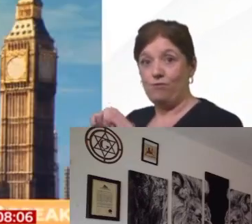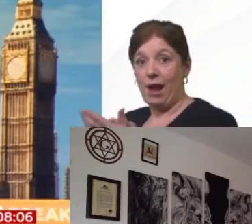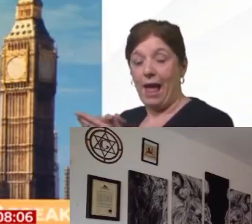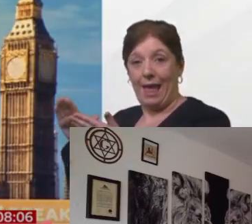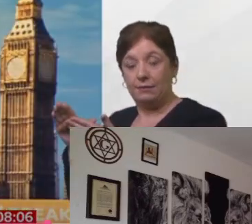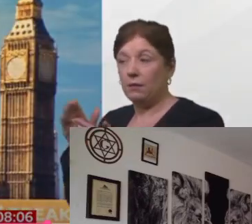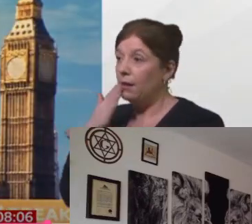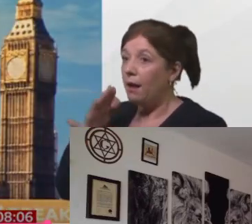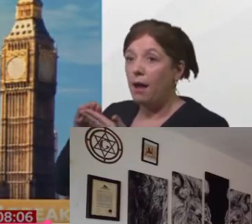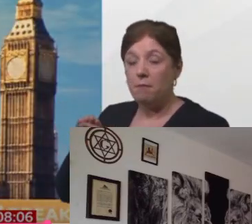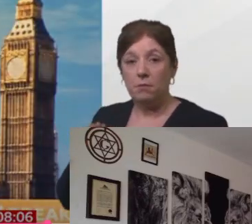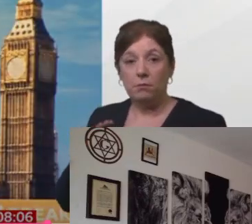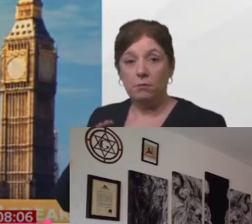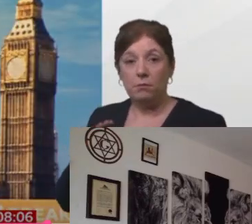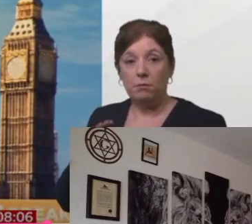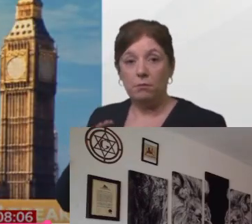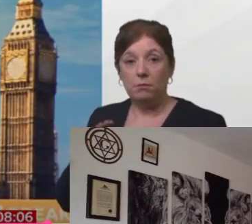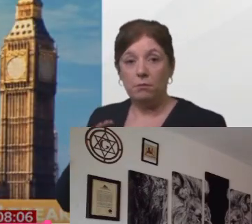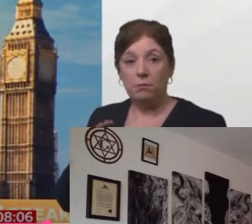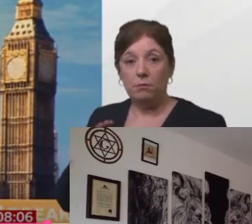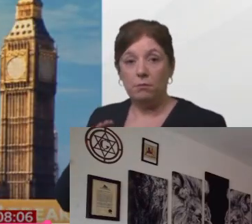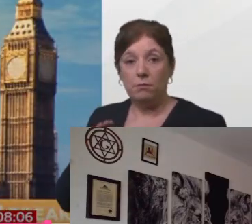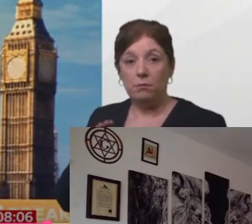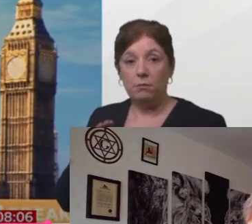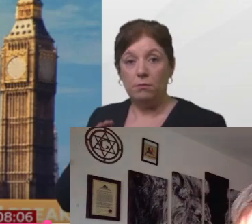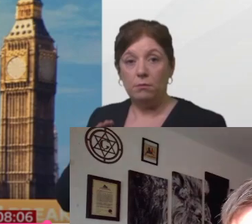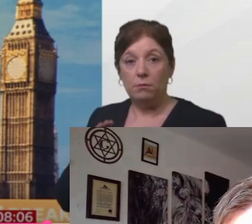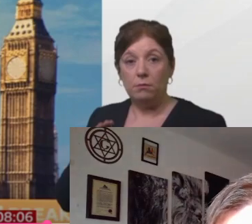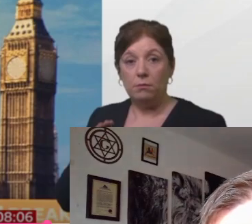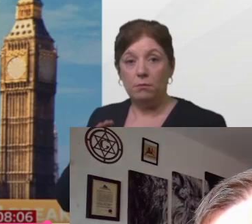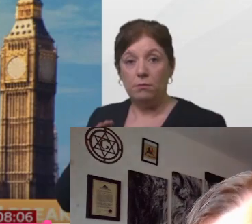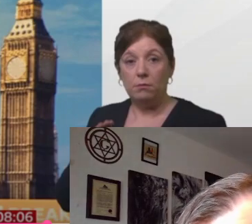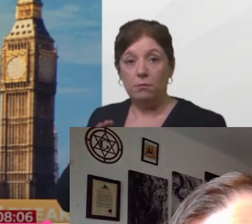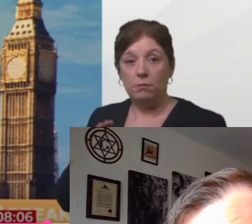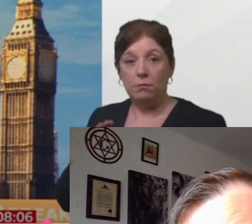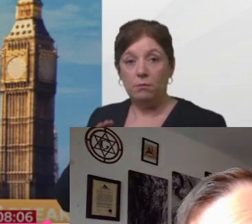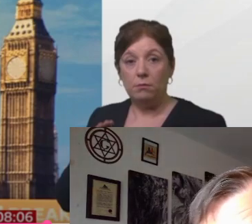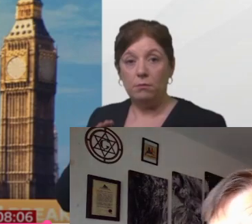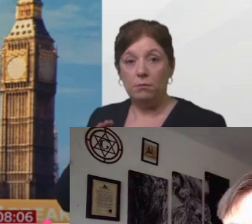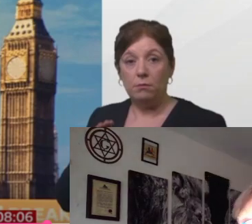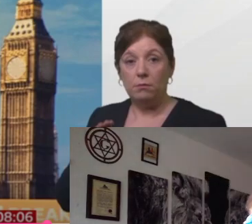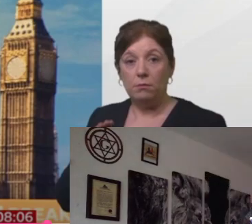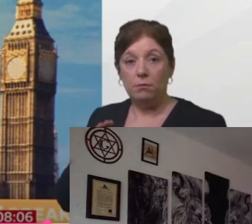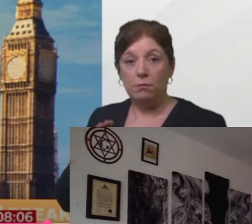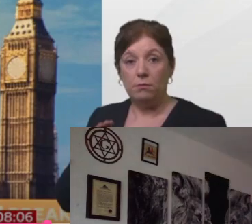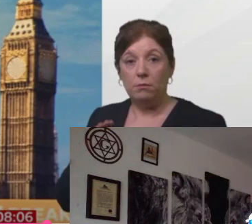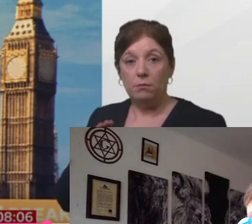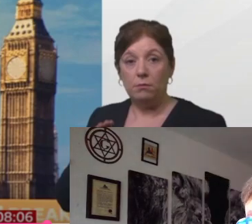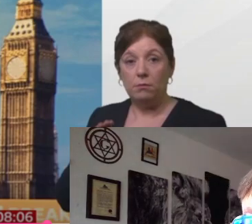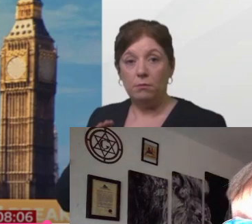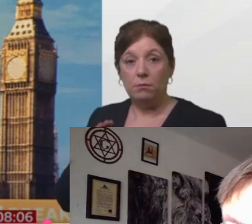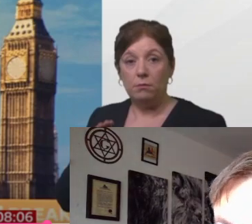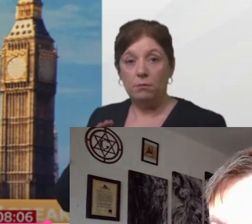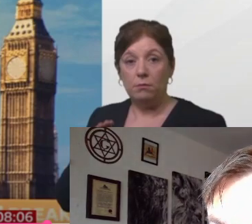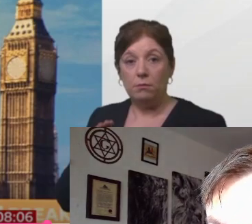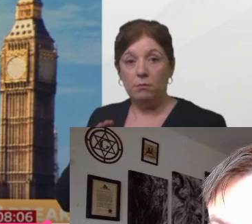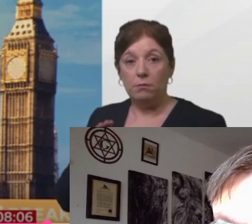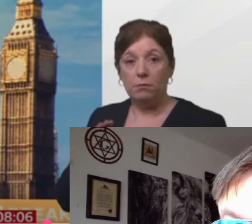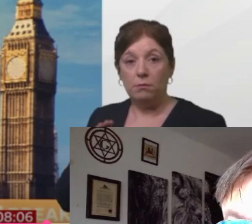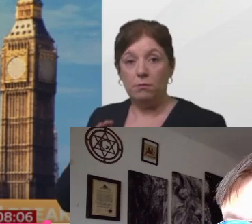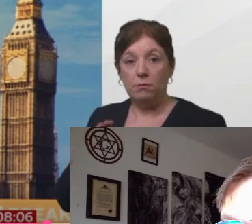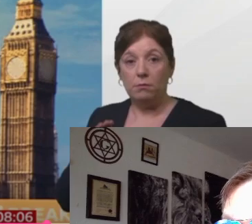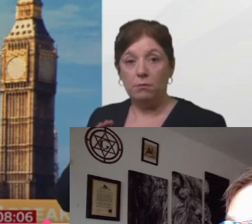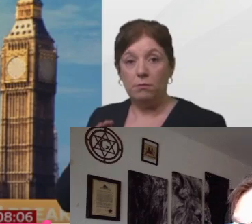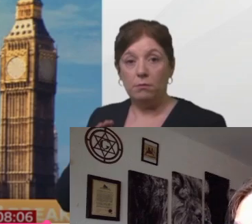Gove about extremism, she asked... 46 times she stood up and get blanked off a Sir